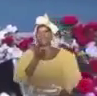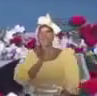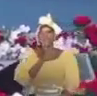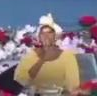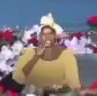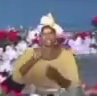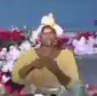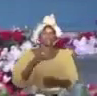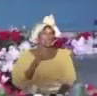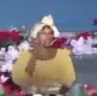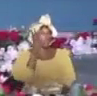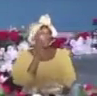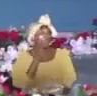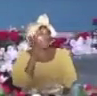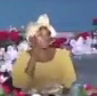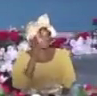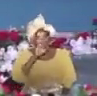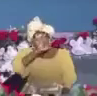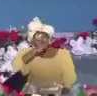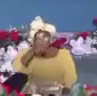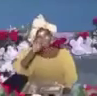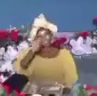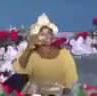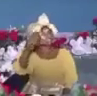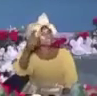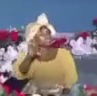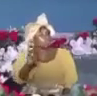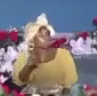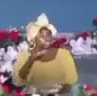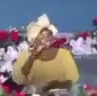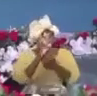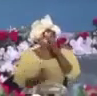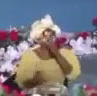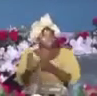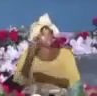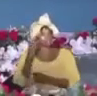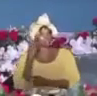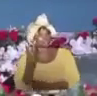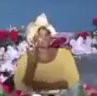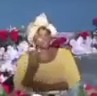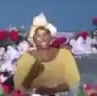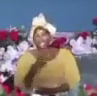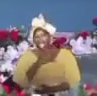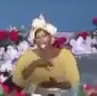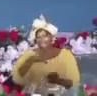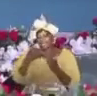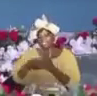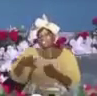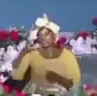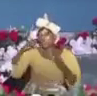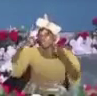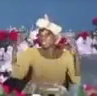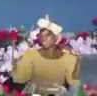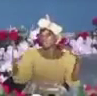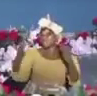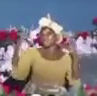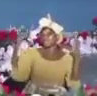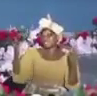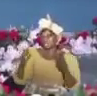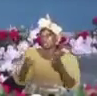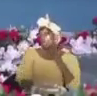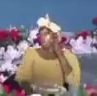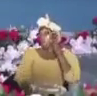of Galilee. You find that in John chapter 2. The Bible lets us know that it was a feast just like this, and wine had